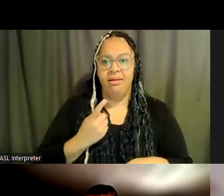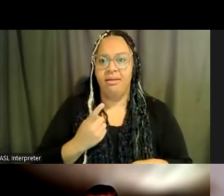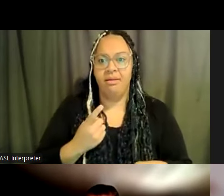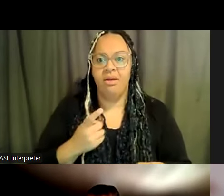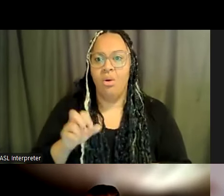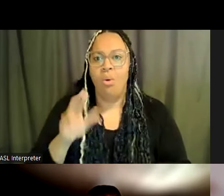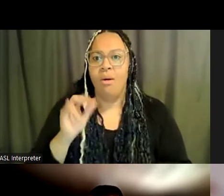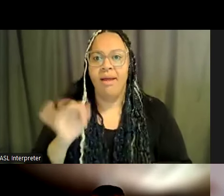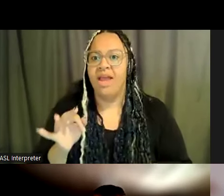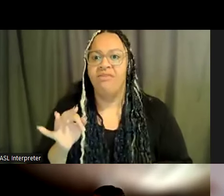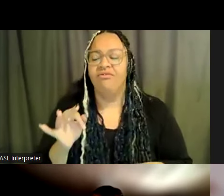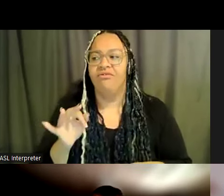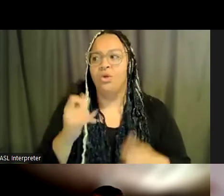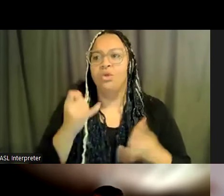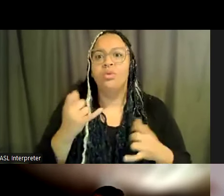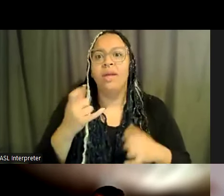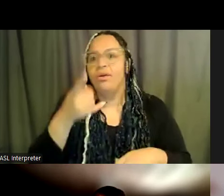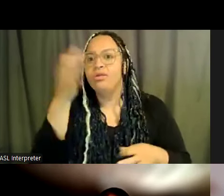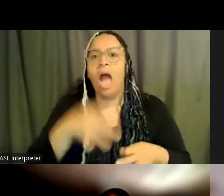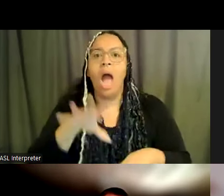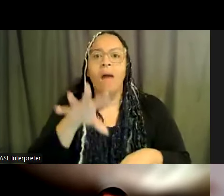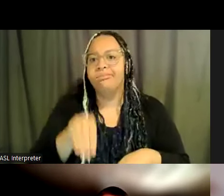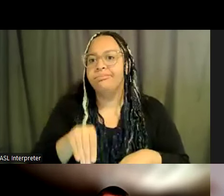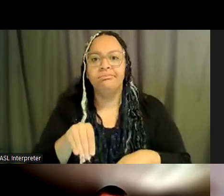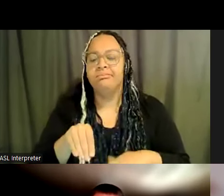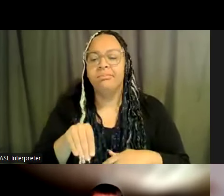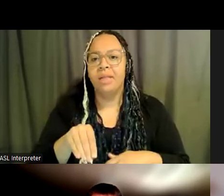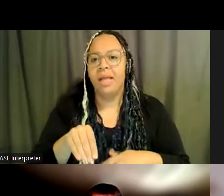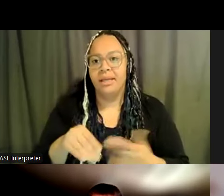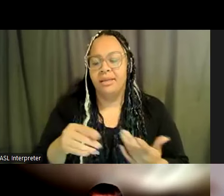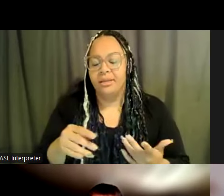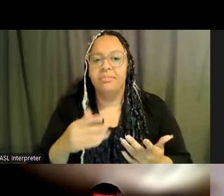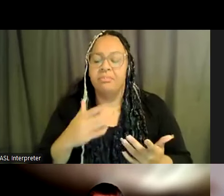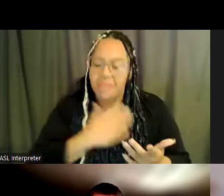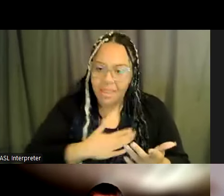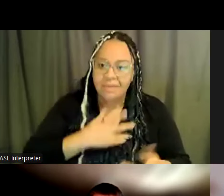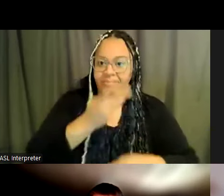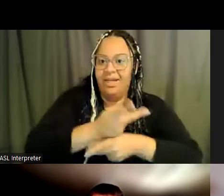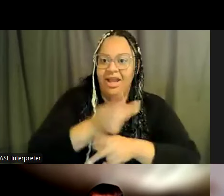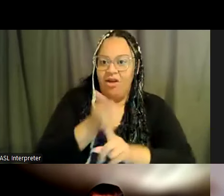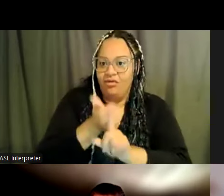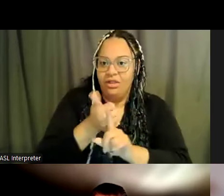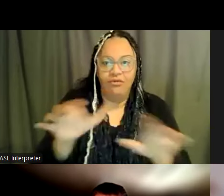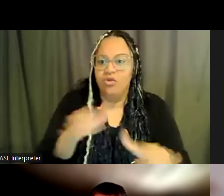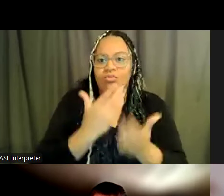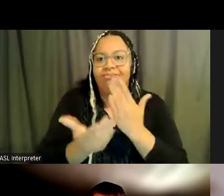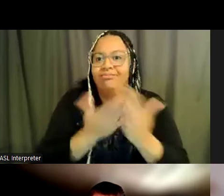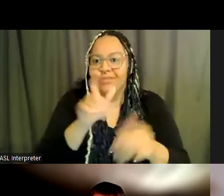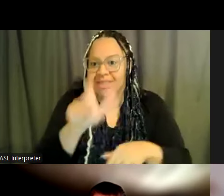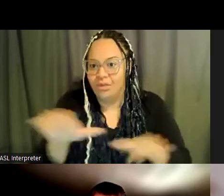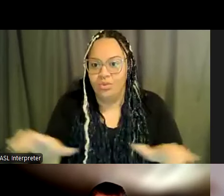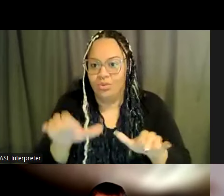back and watch it later, or, just want to throw that out there. Please take care of yourself. All right, next slide.